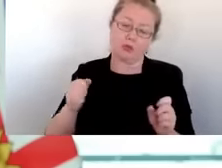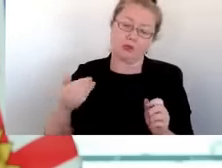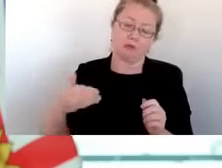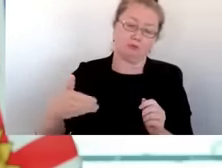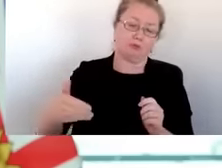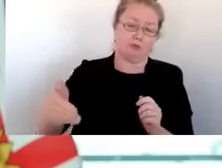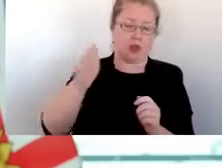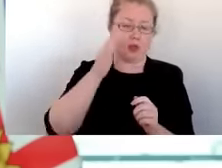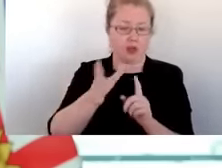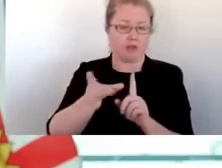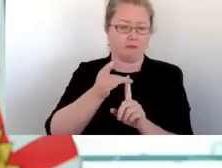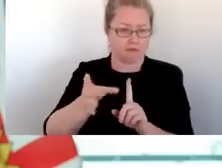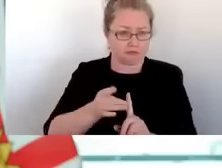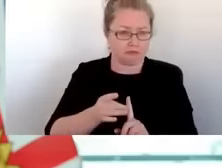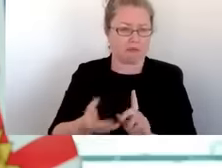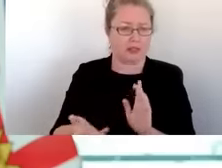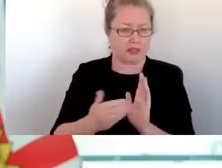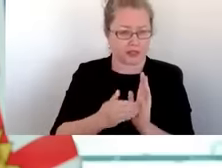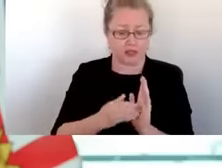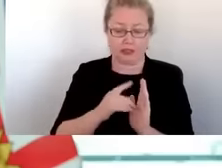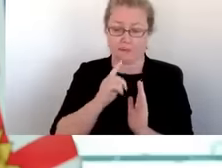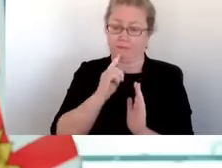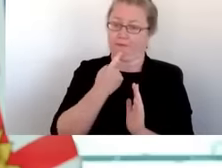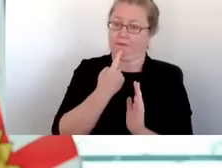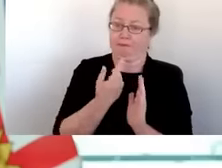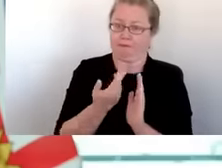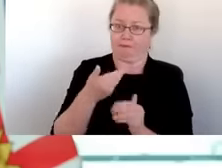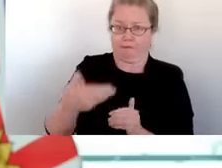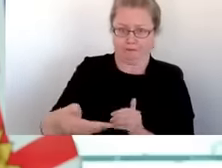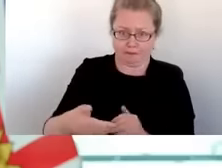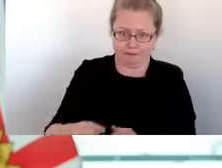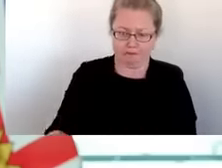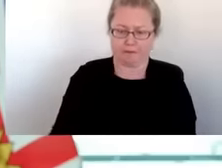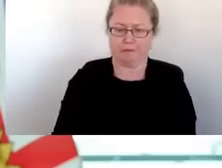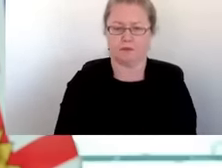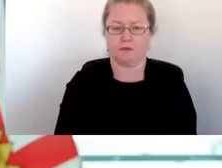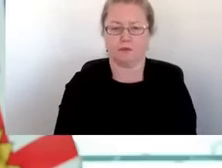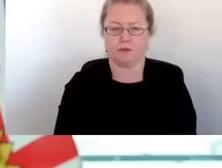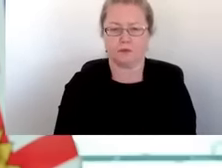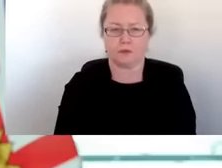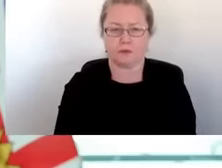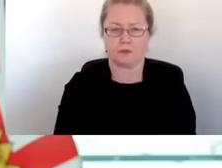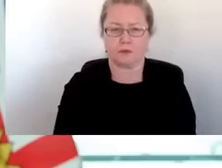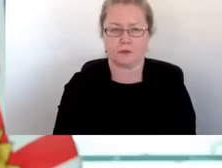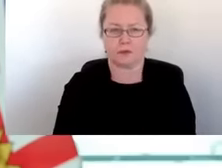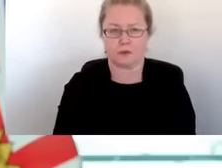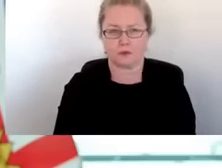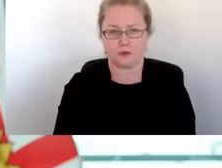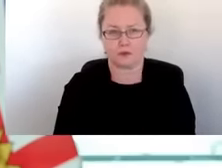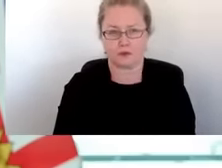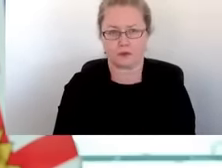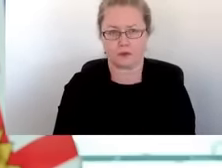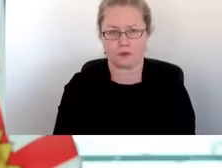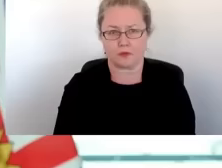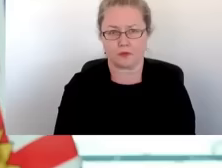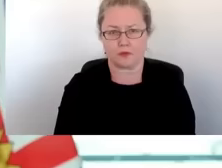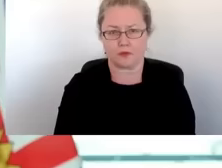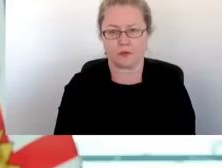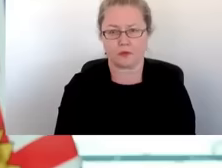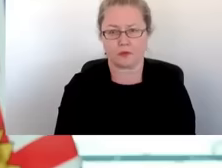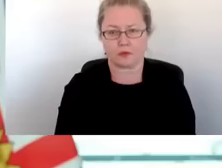to be reinfected, you're more likely to have more severe illness. We also know that vaccine-induced immunity